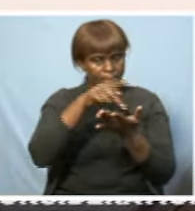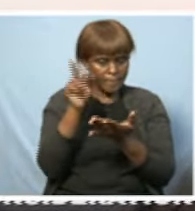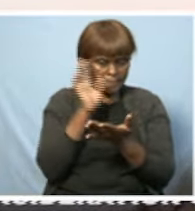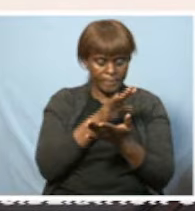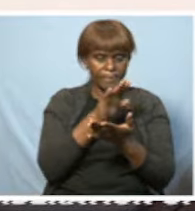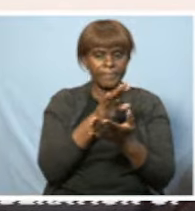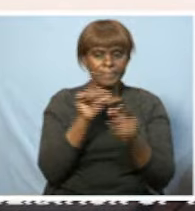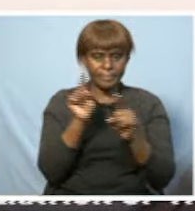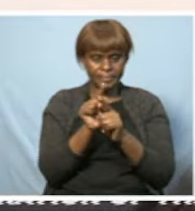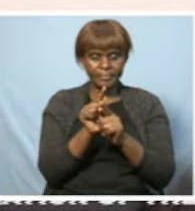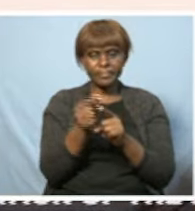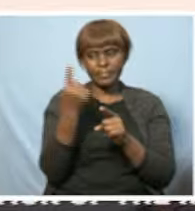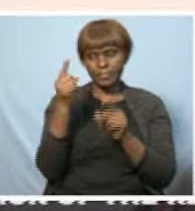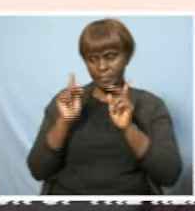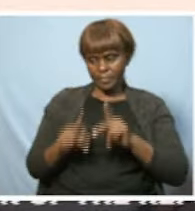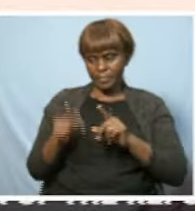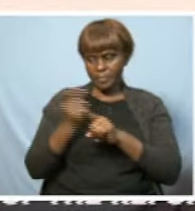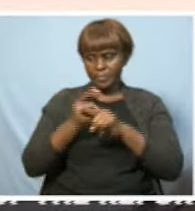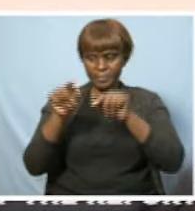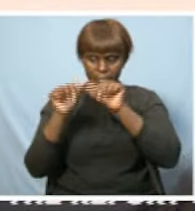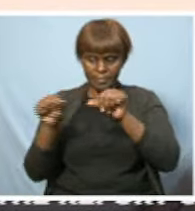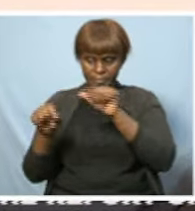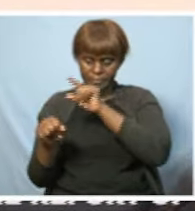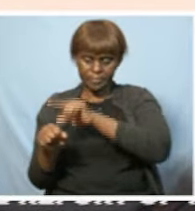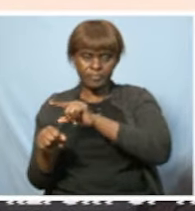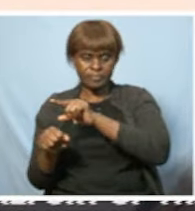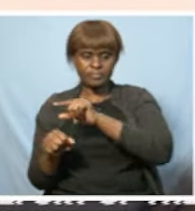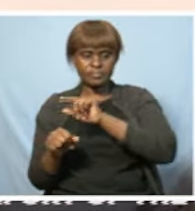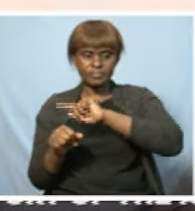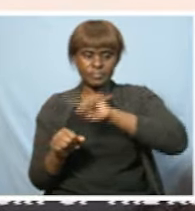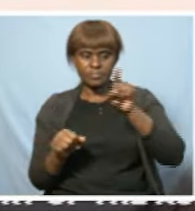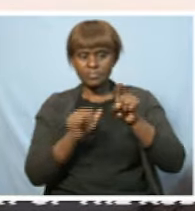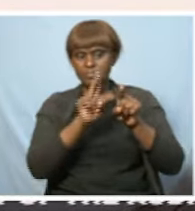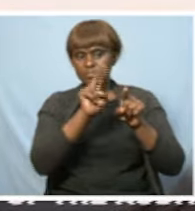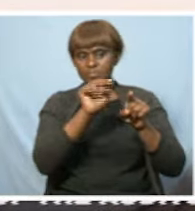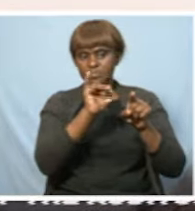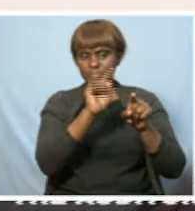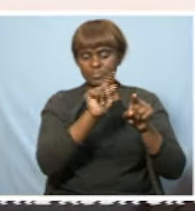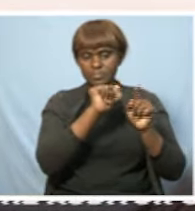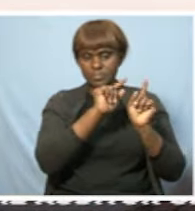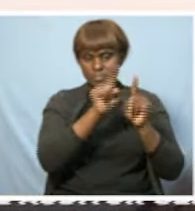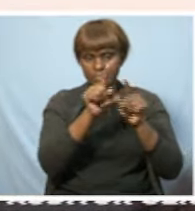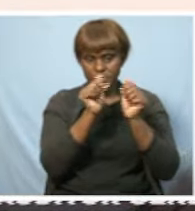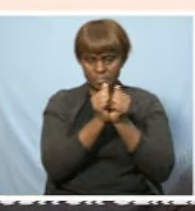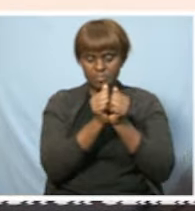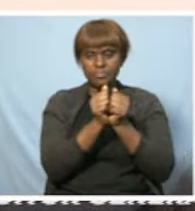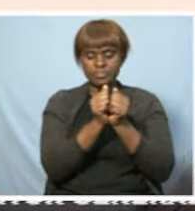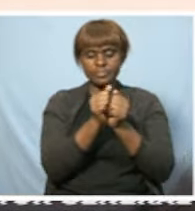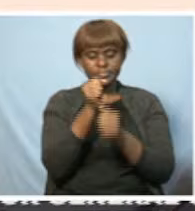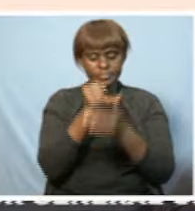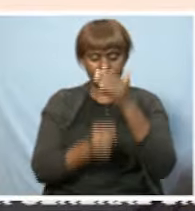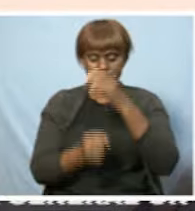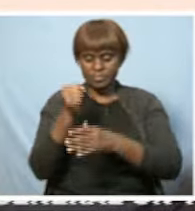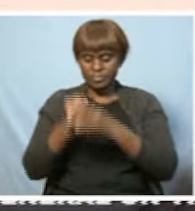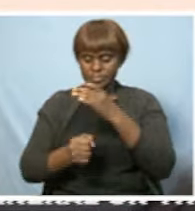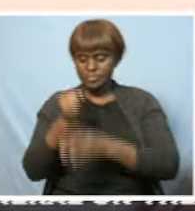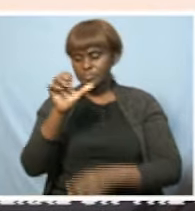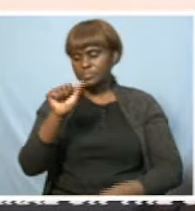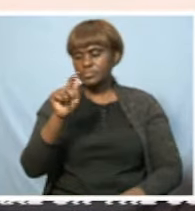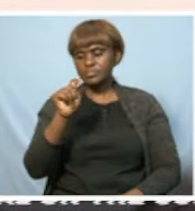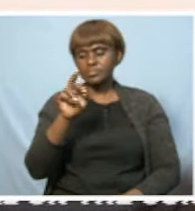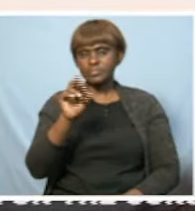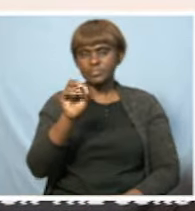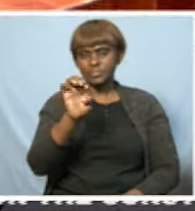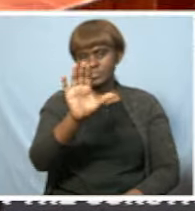the one person from the audit unit has to go with the stores, has to go with... Okay,